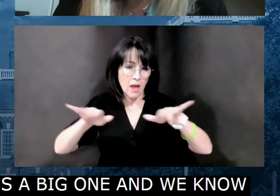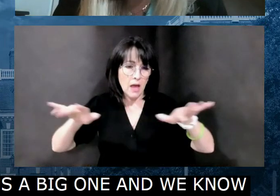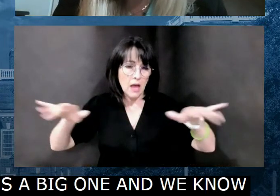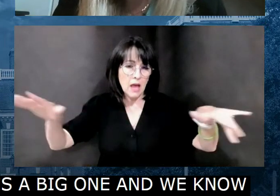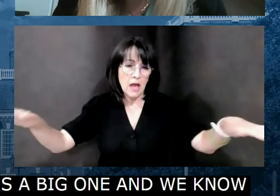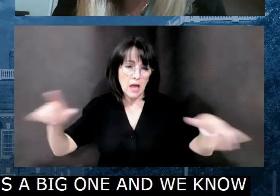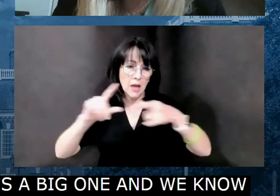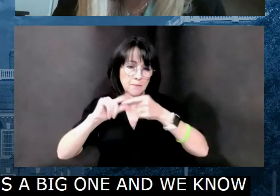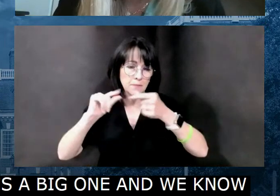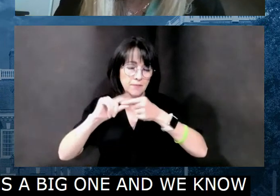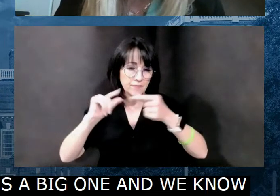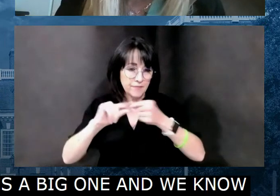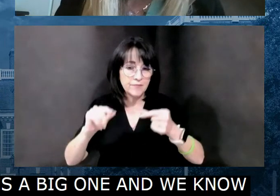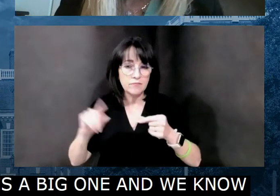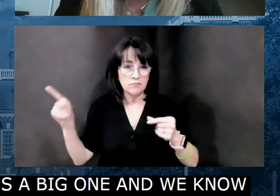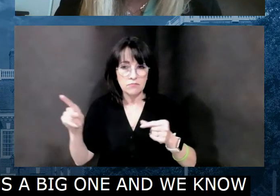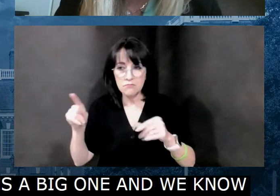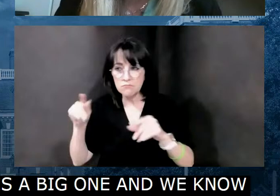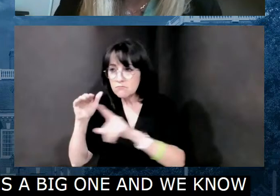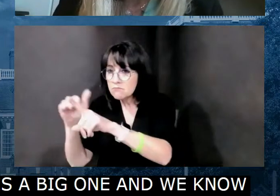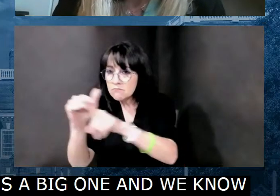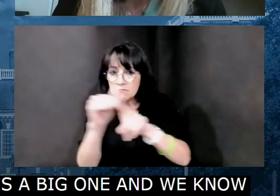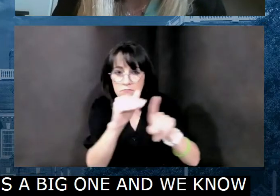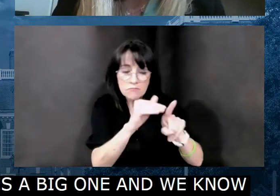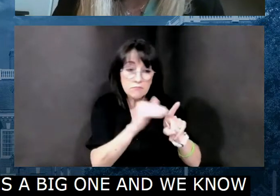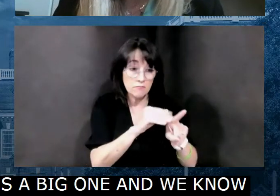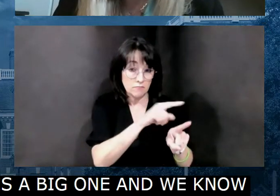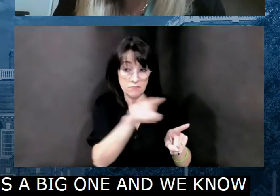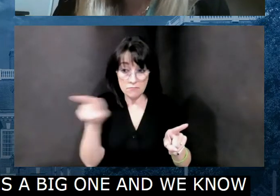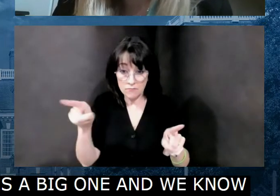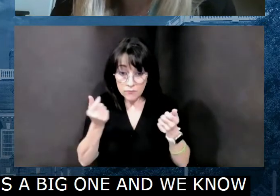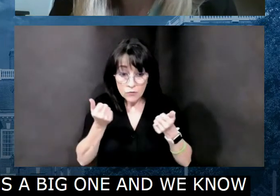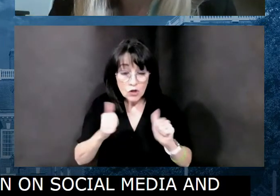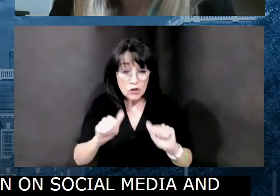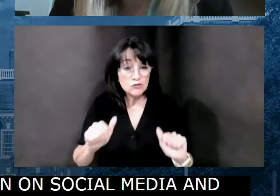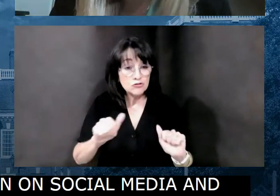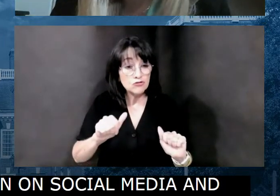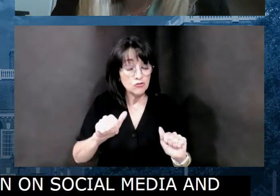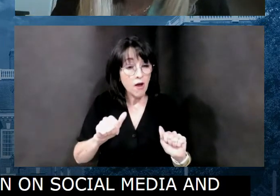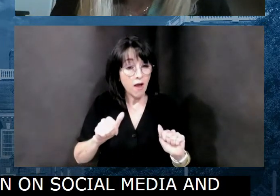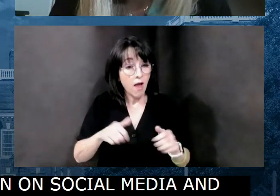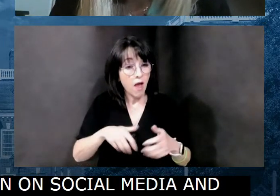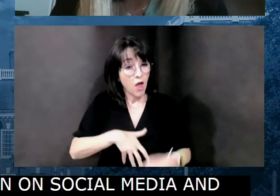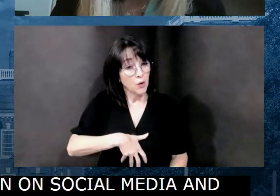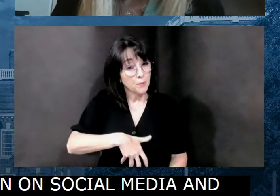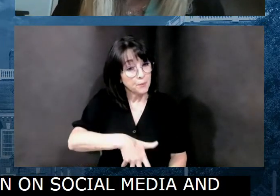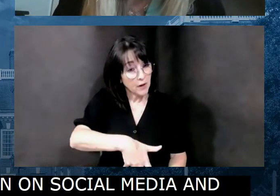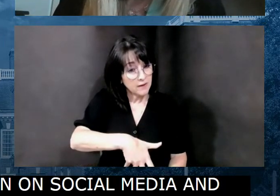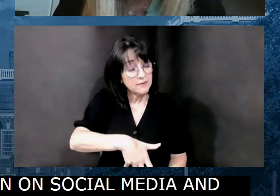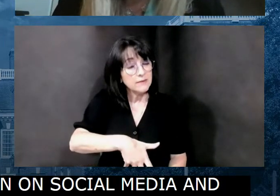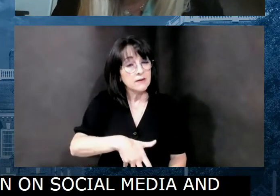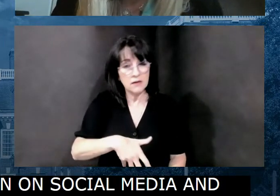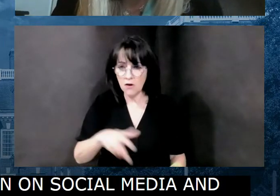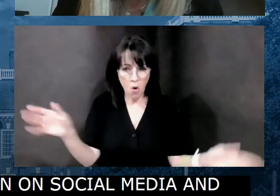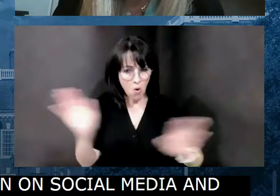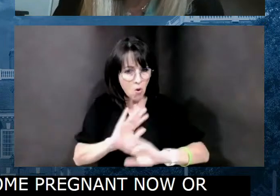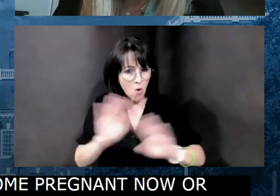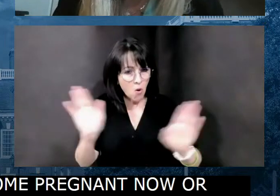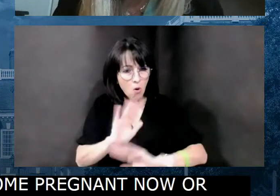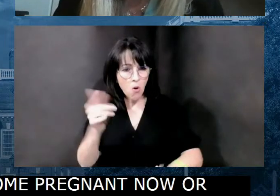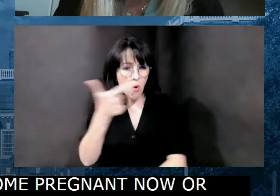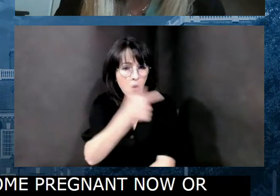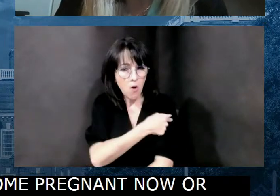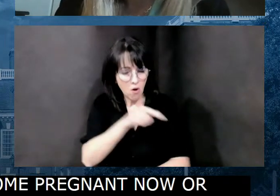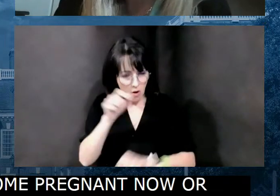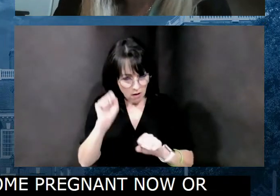to become pregnant now or who plan to try in the future shouldn't receive the COVID vaccine because it could cause